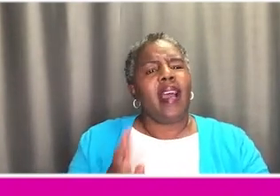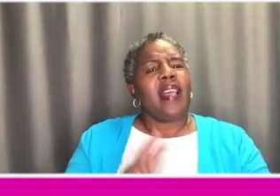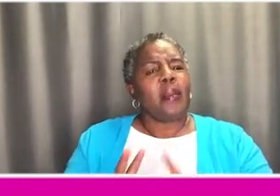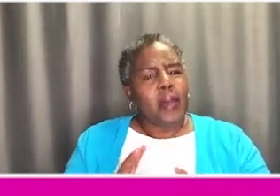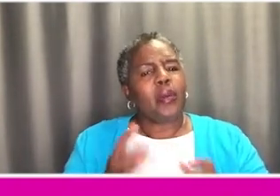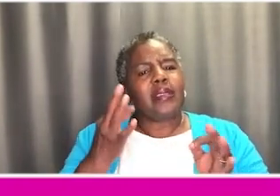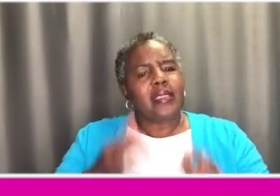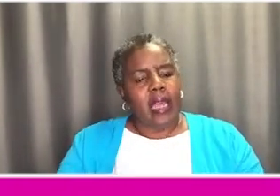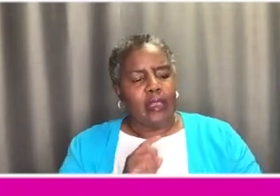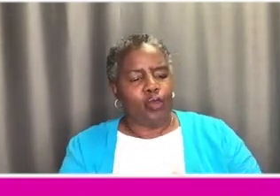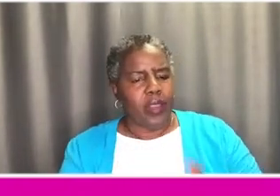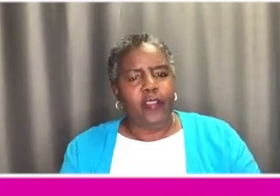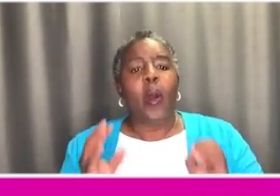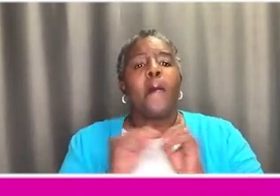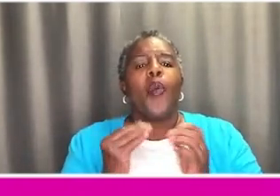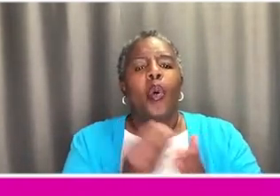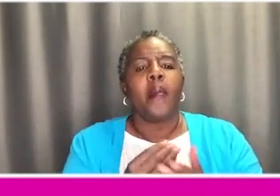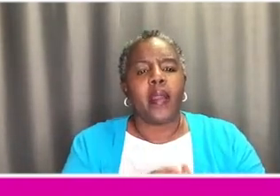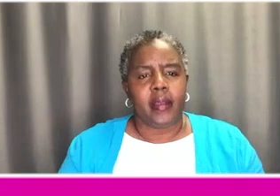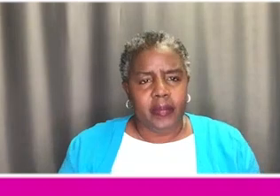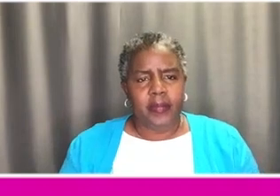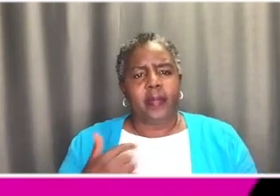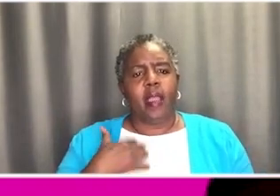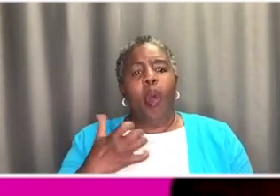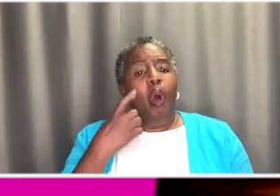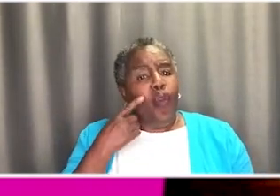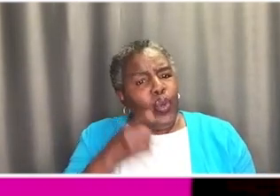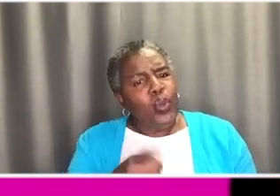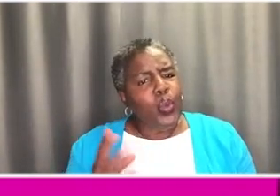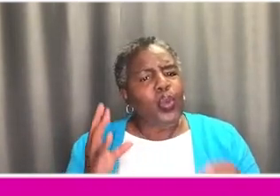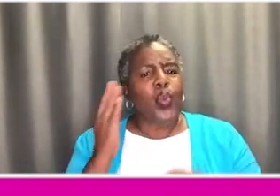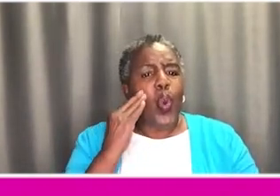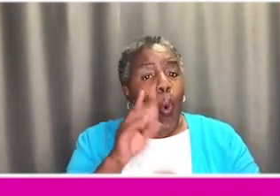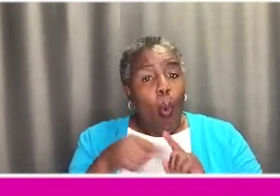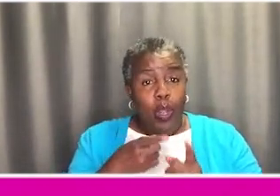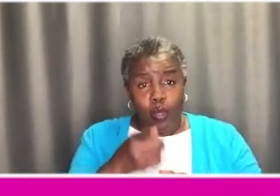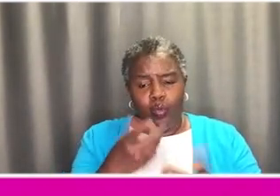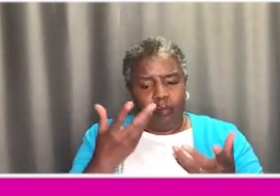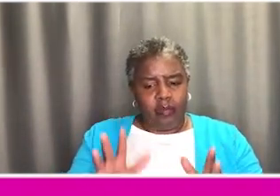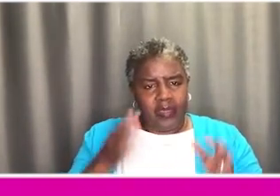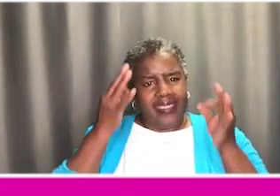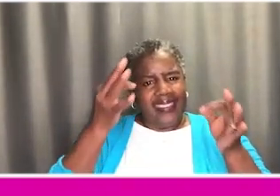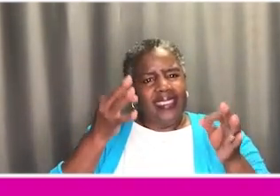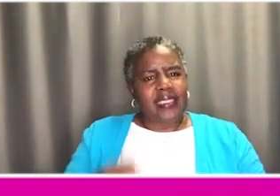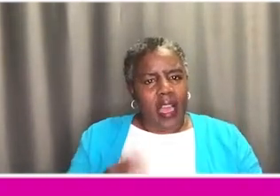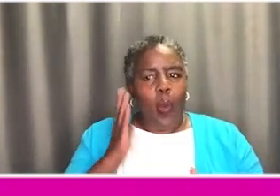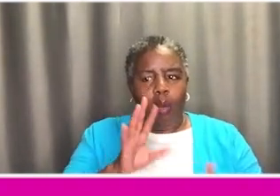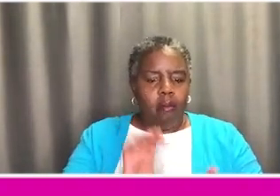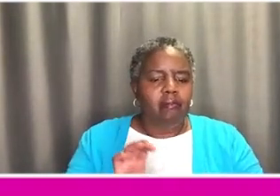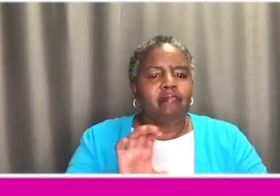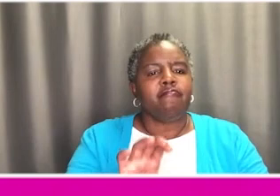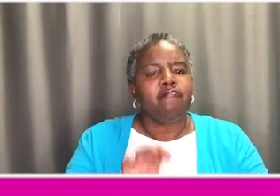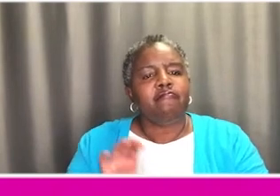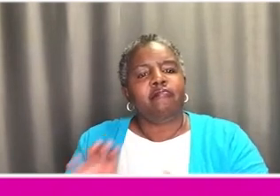even more. I want you to know that when you decide to invest